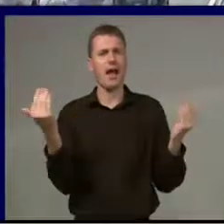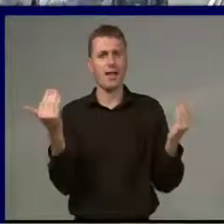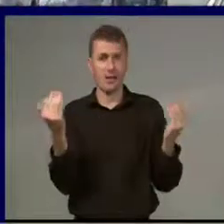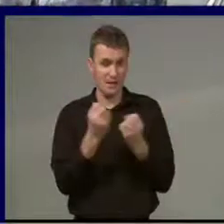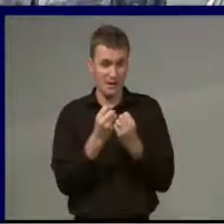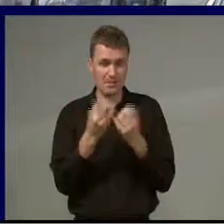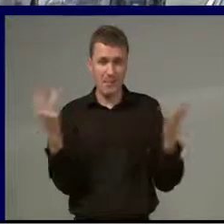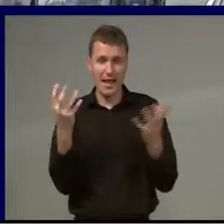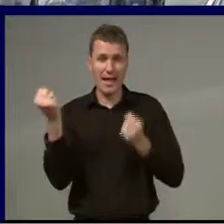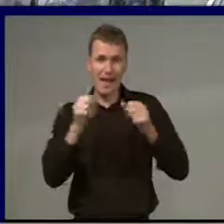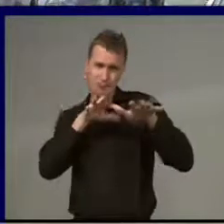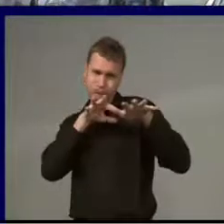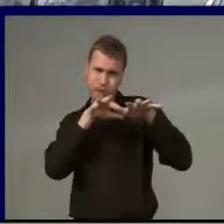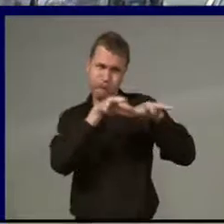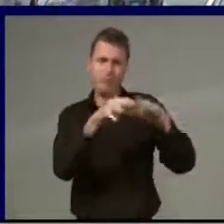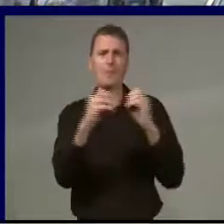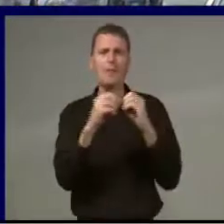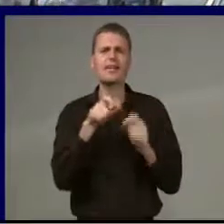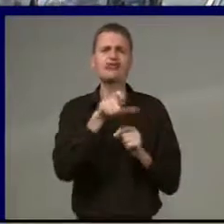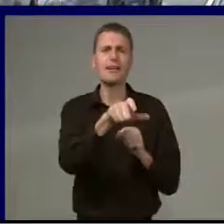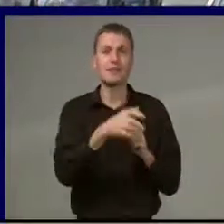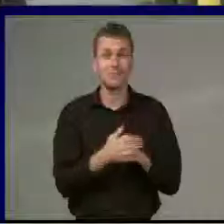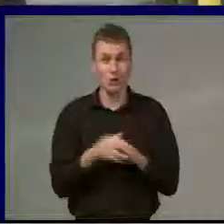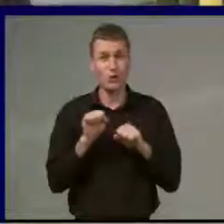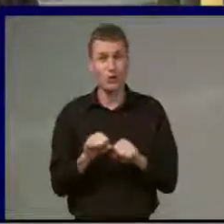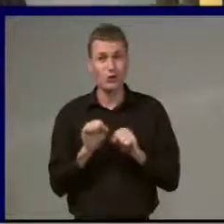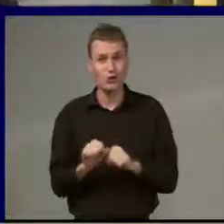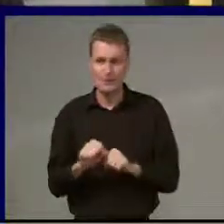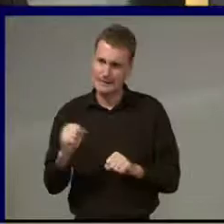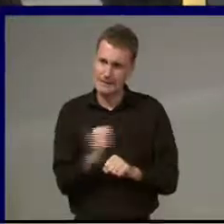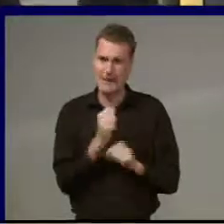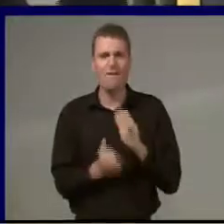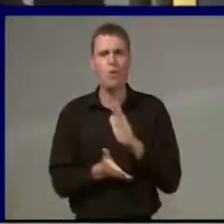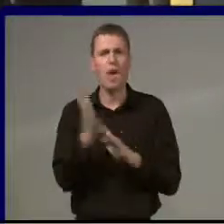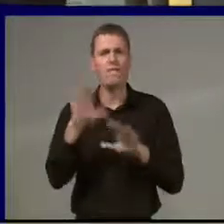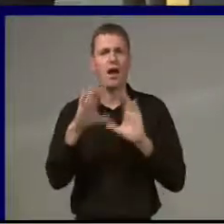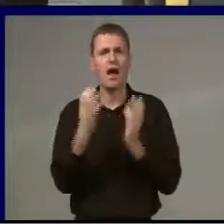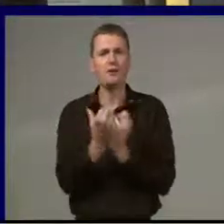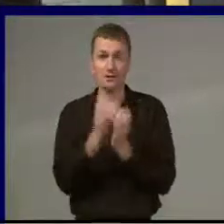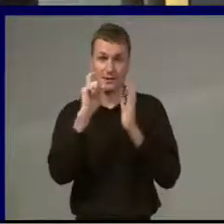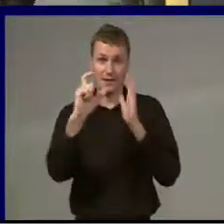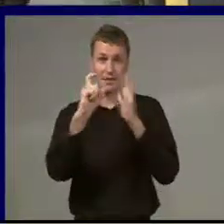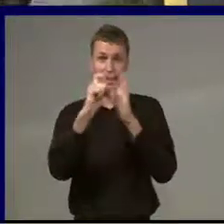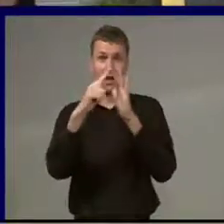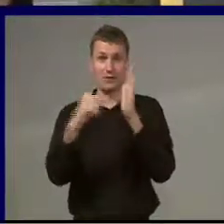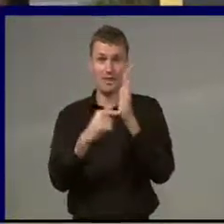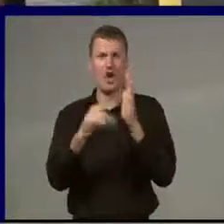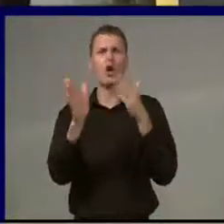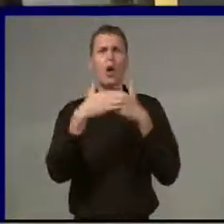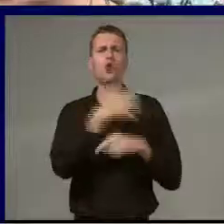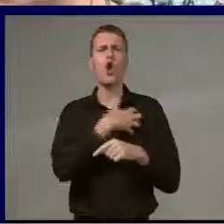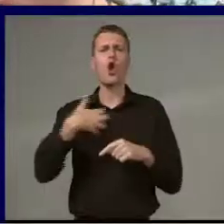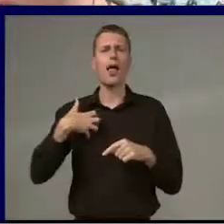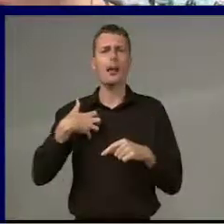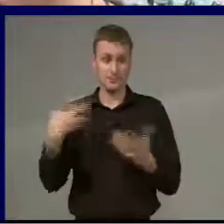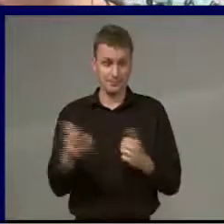tried to make it down Barbados Street. Students had to reluctantly leave class as CPIT closed its doors earlier than usual. I was